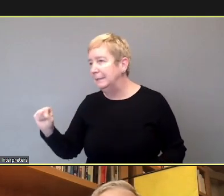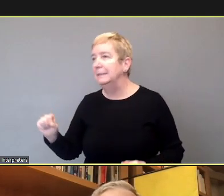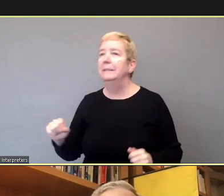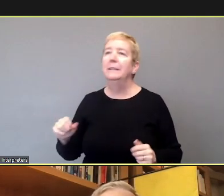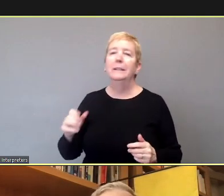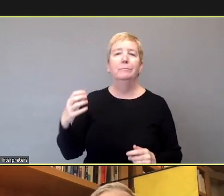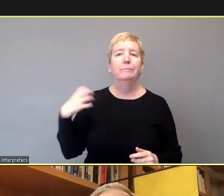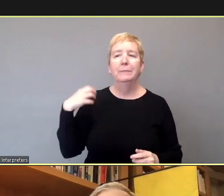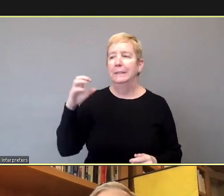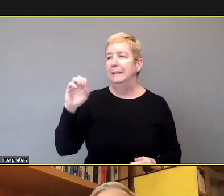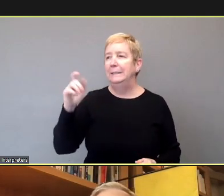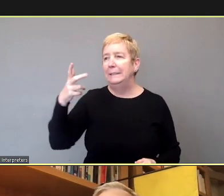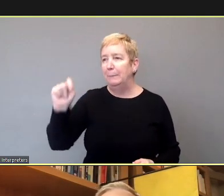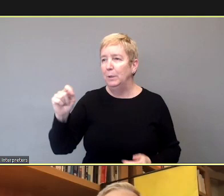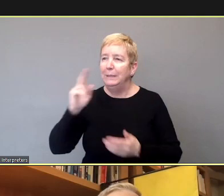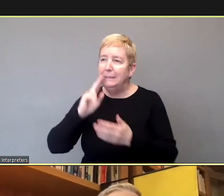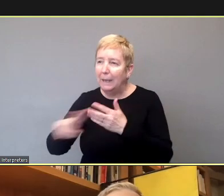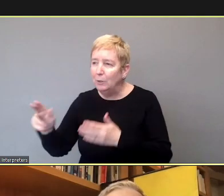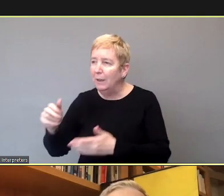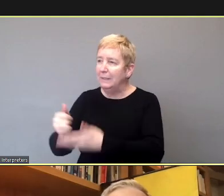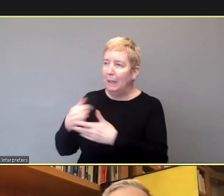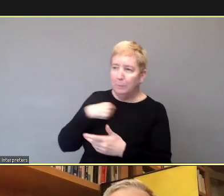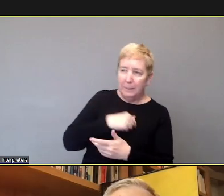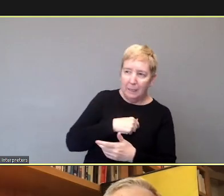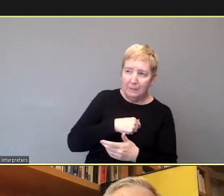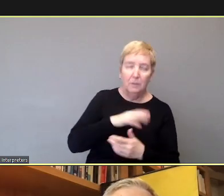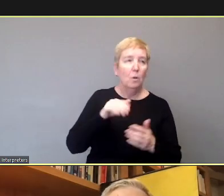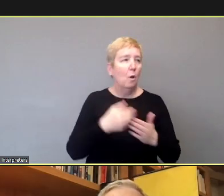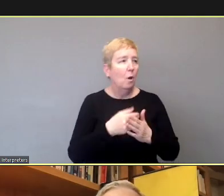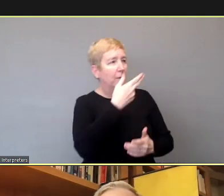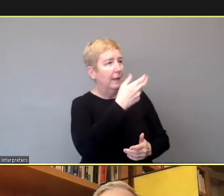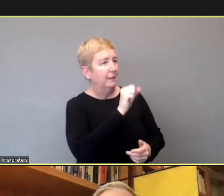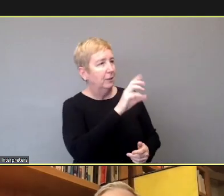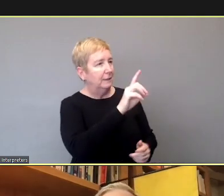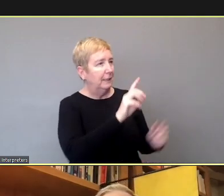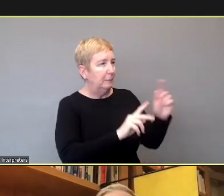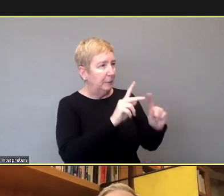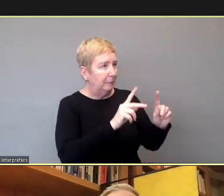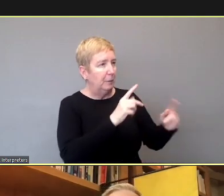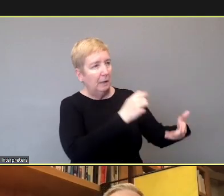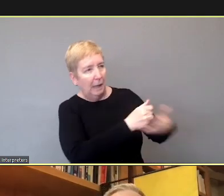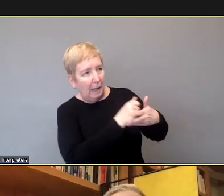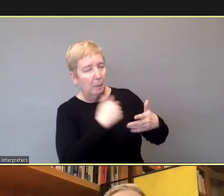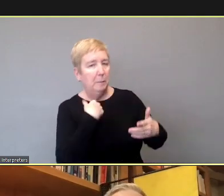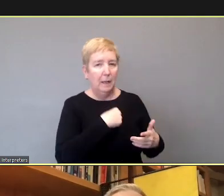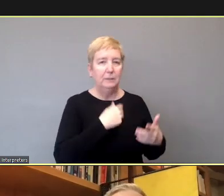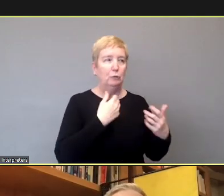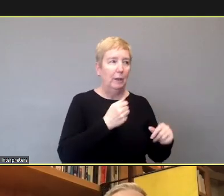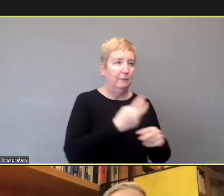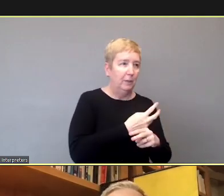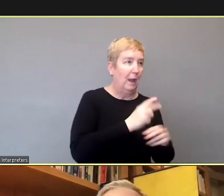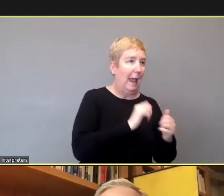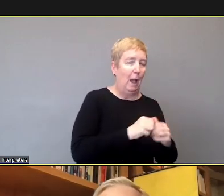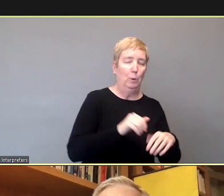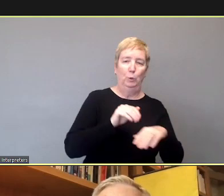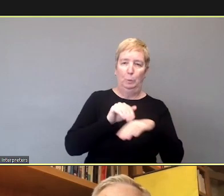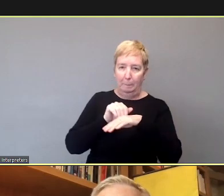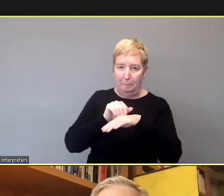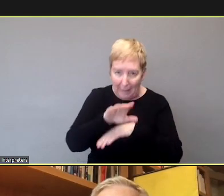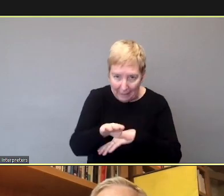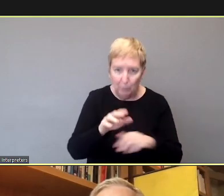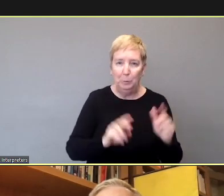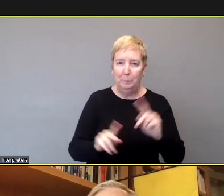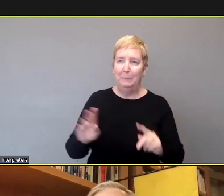up this effort, all the folks on the HSD side that are now working to find ways to directly mail these to New